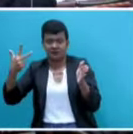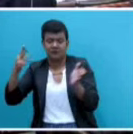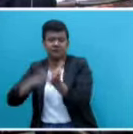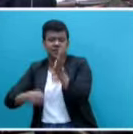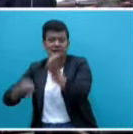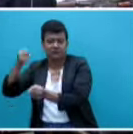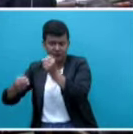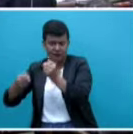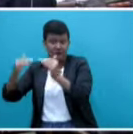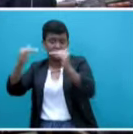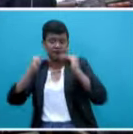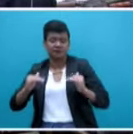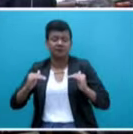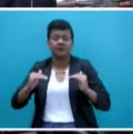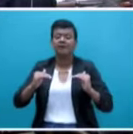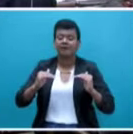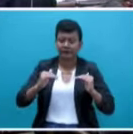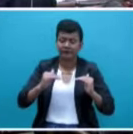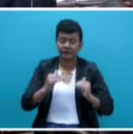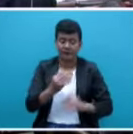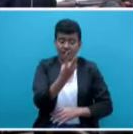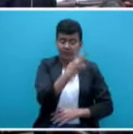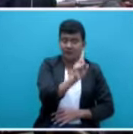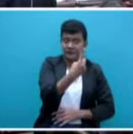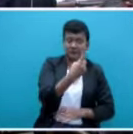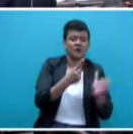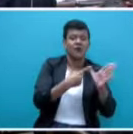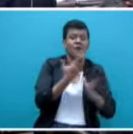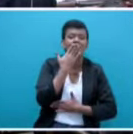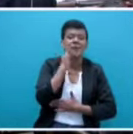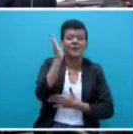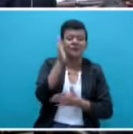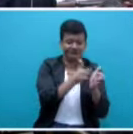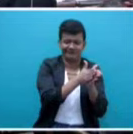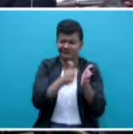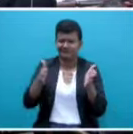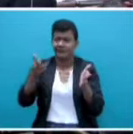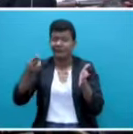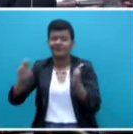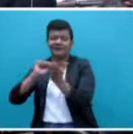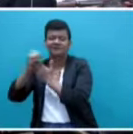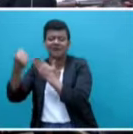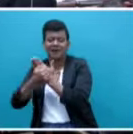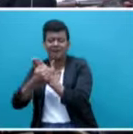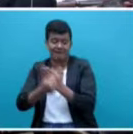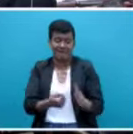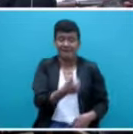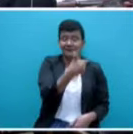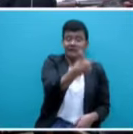31st August to 4th September, and 7th to 11th